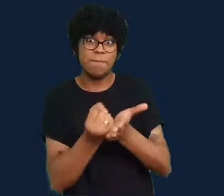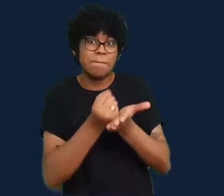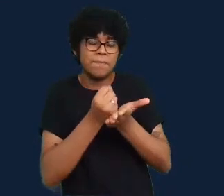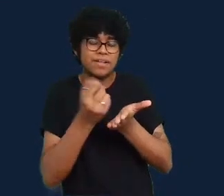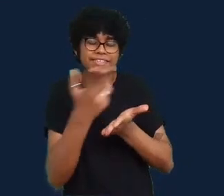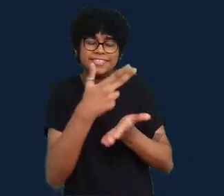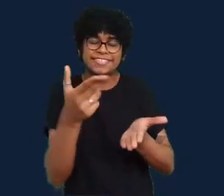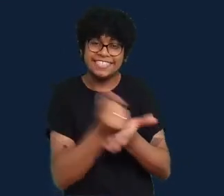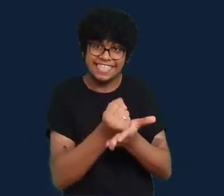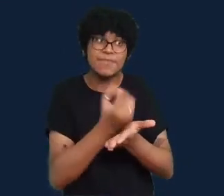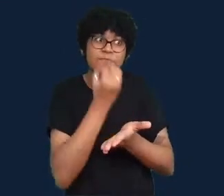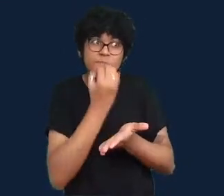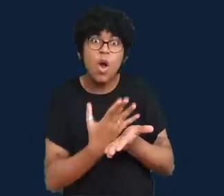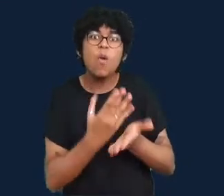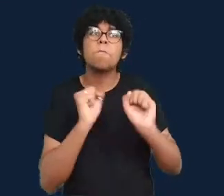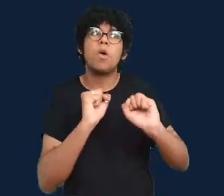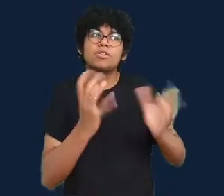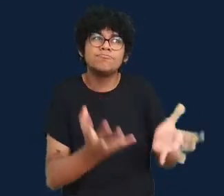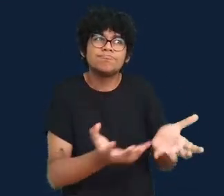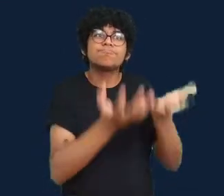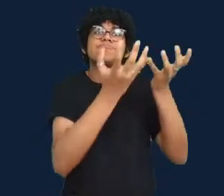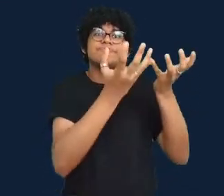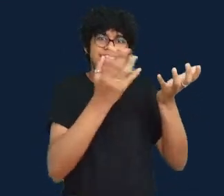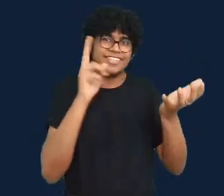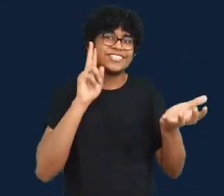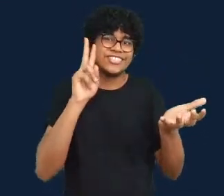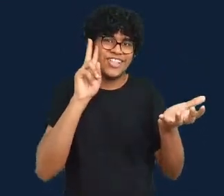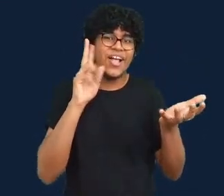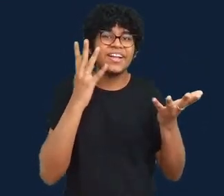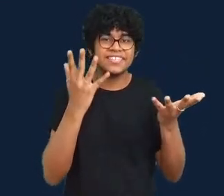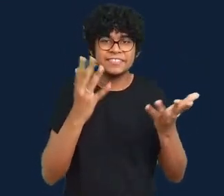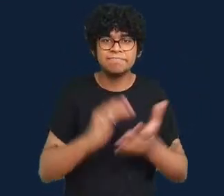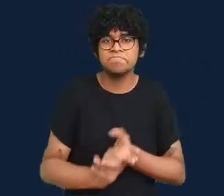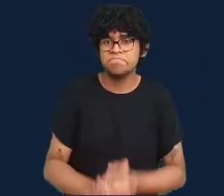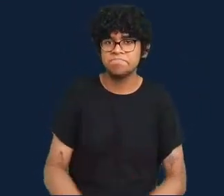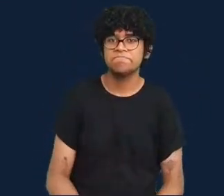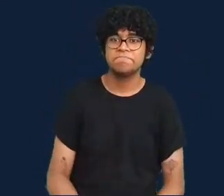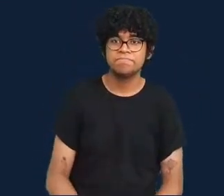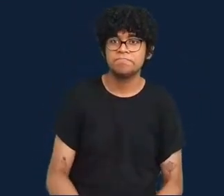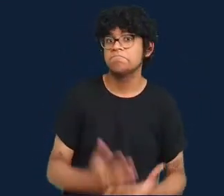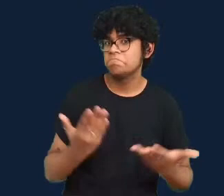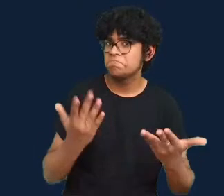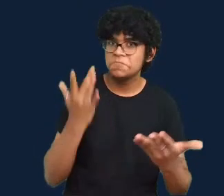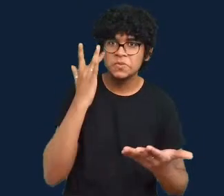So I don't know if you want to make any